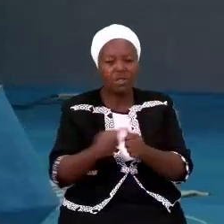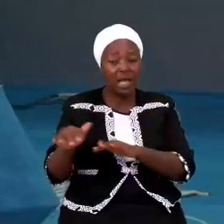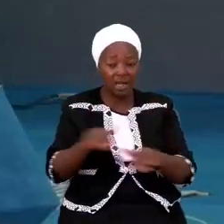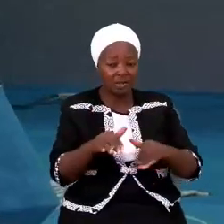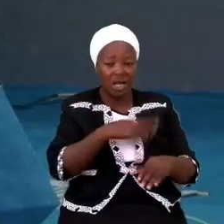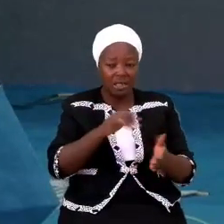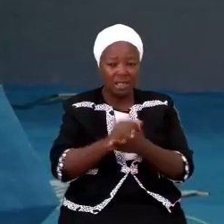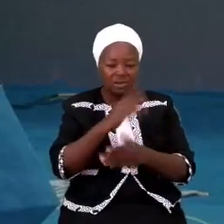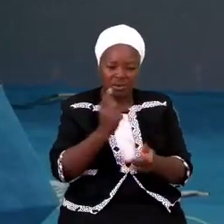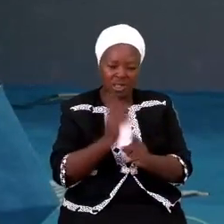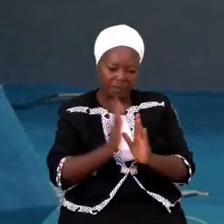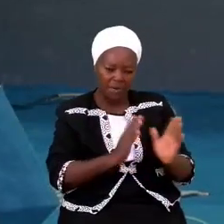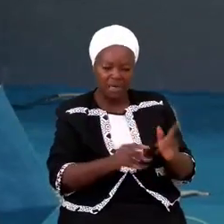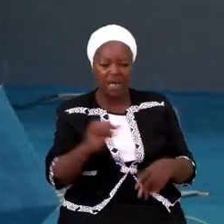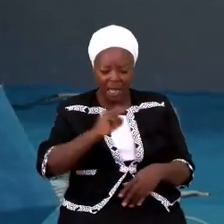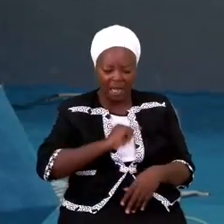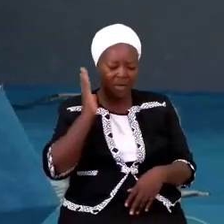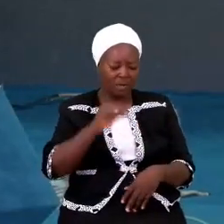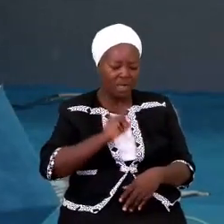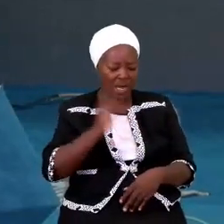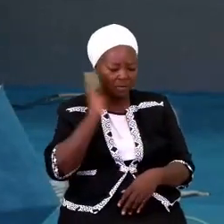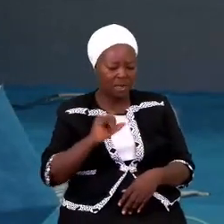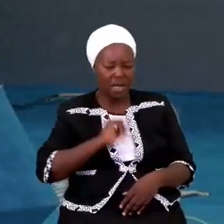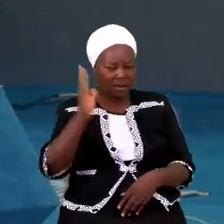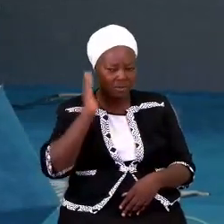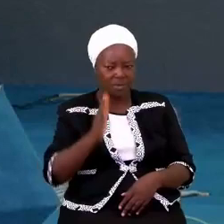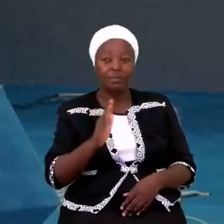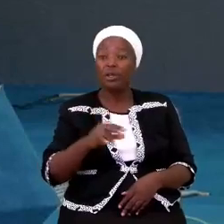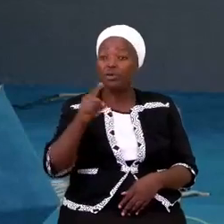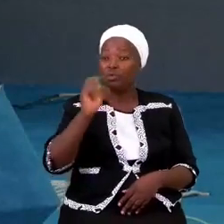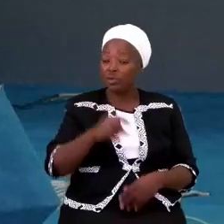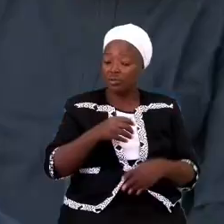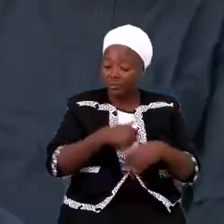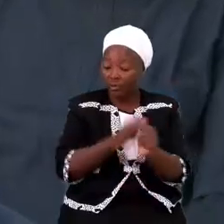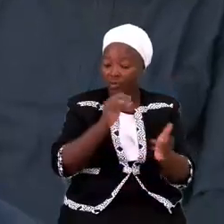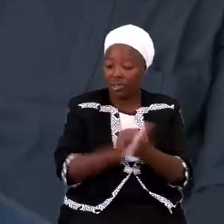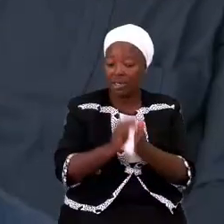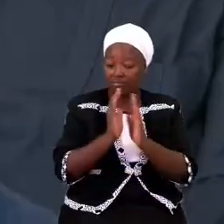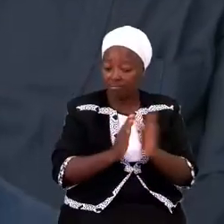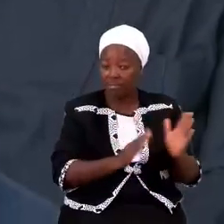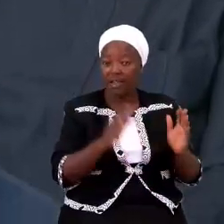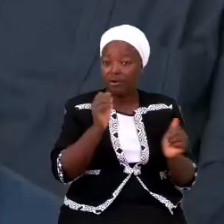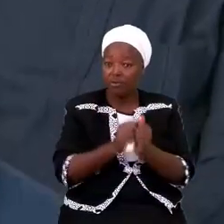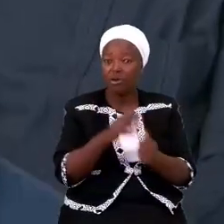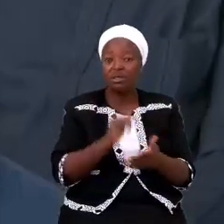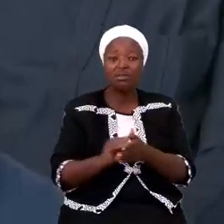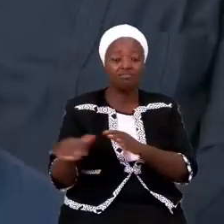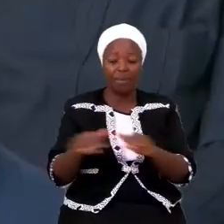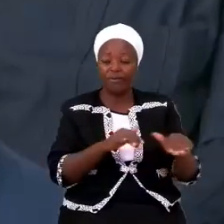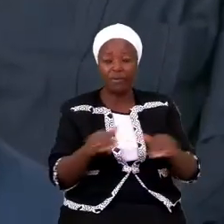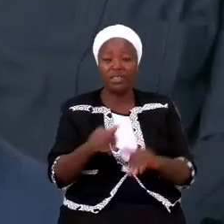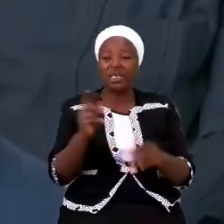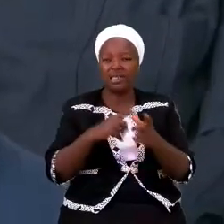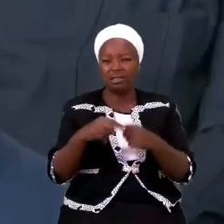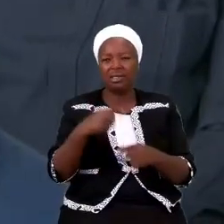proposal with performance. He said, I will. Look at verse 19. In verse 19, he said,